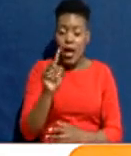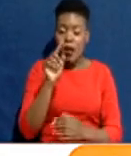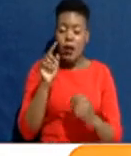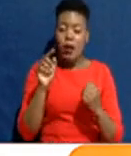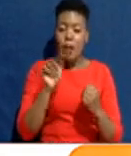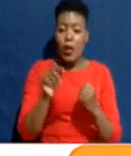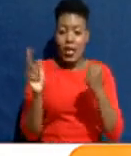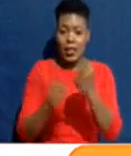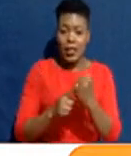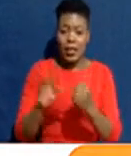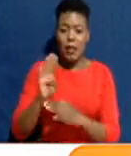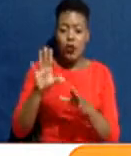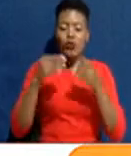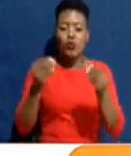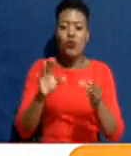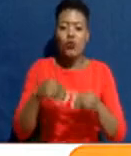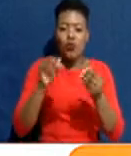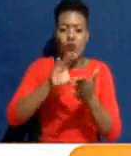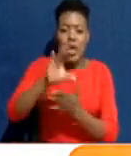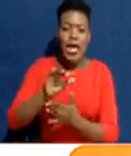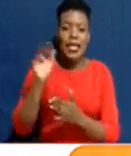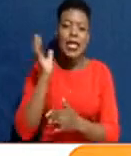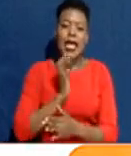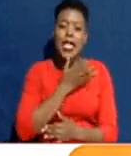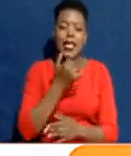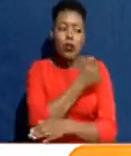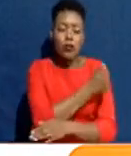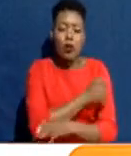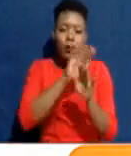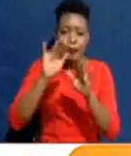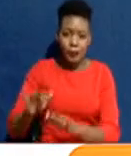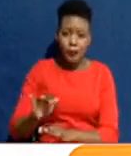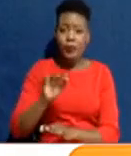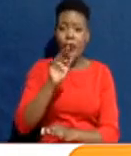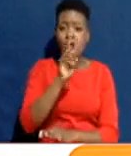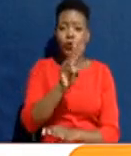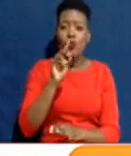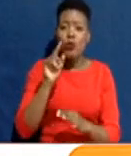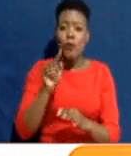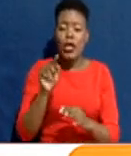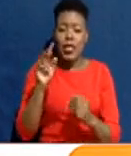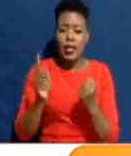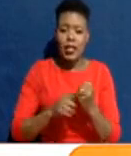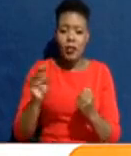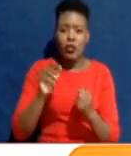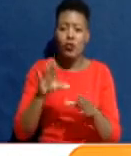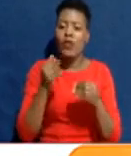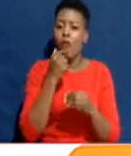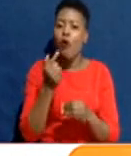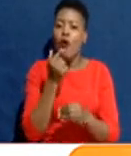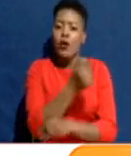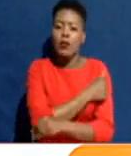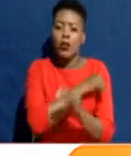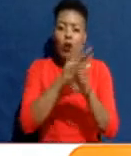billion for Kenyatta National Hospital, Kenya shillings 12.8 billion for the Moi Teaching and Referral Hospital, Kenya shillings